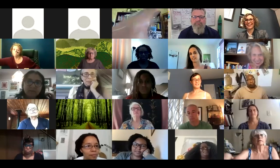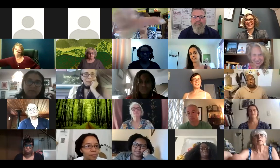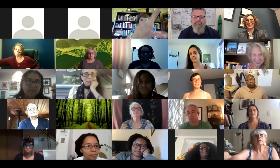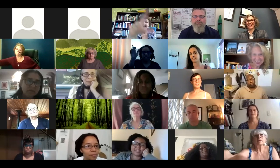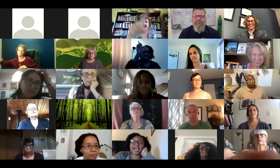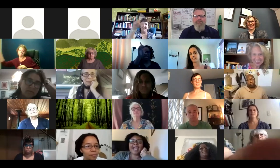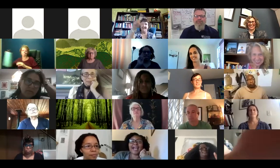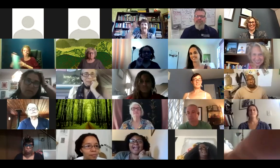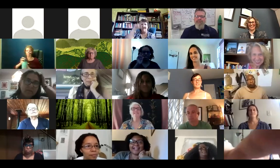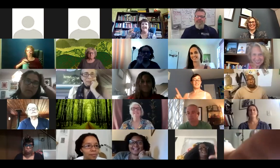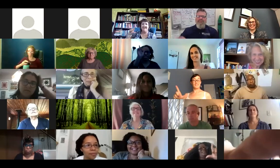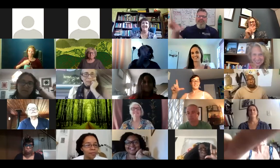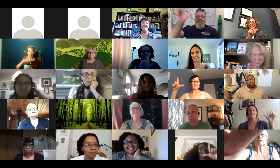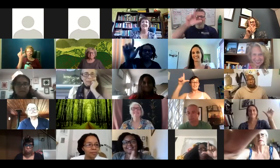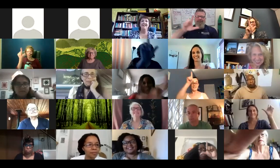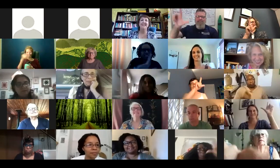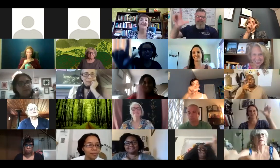Lisa.